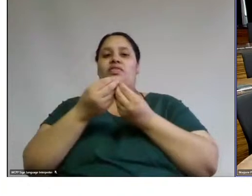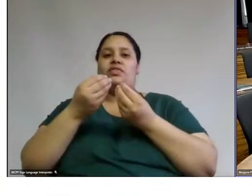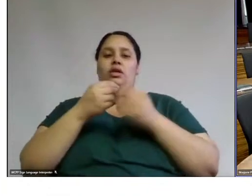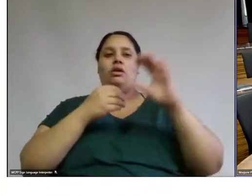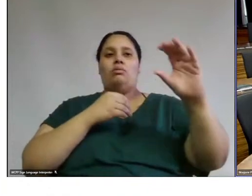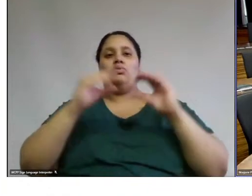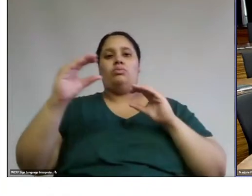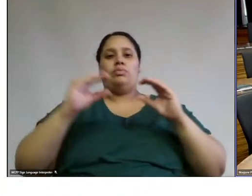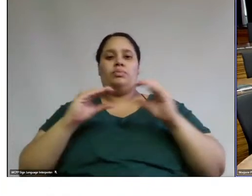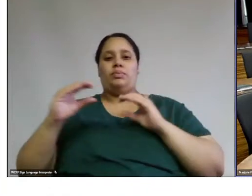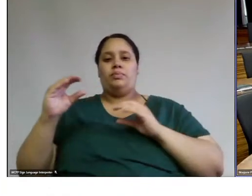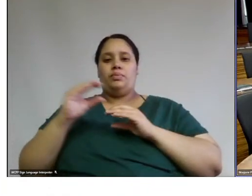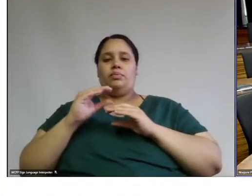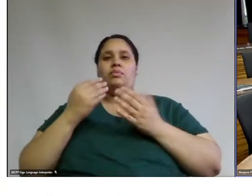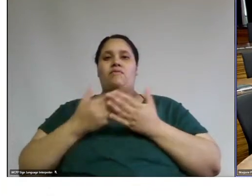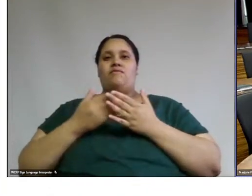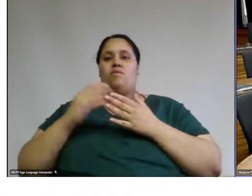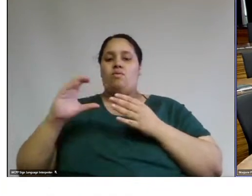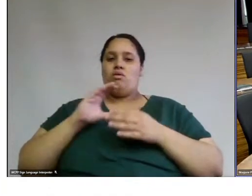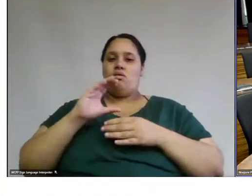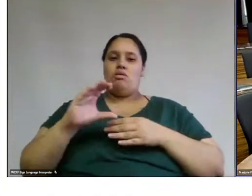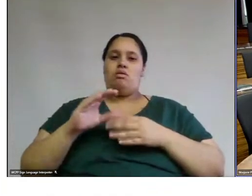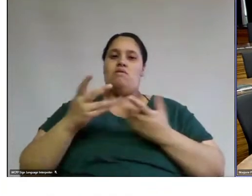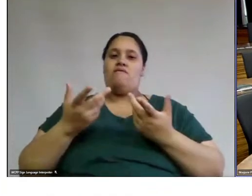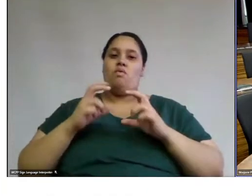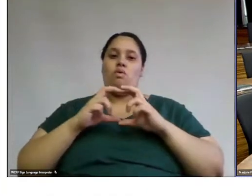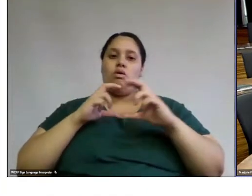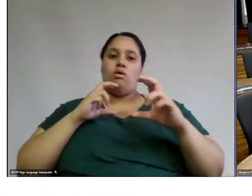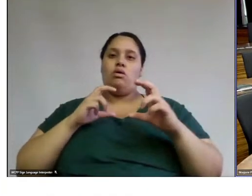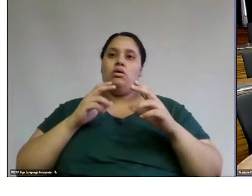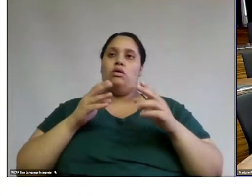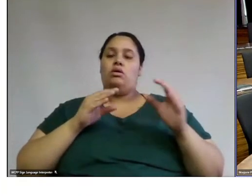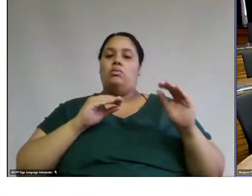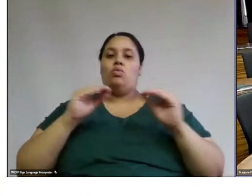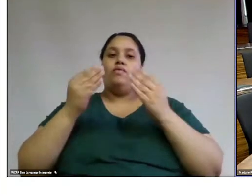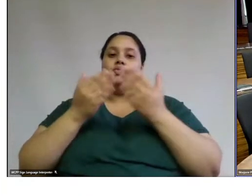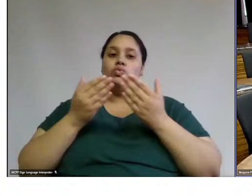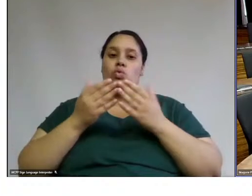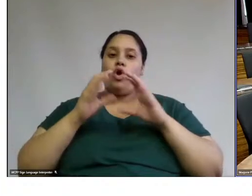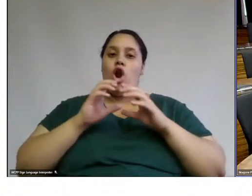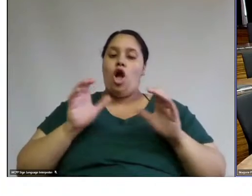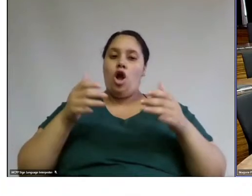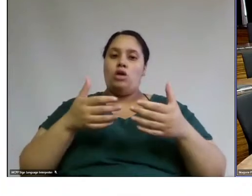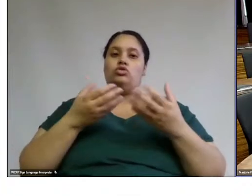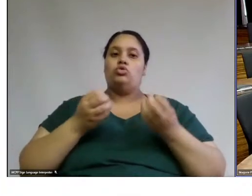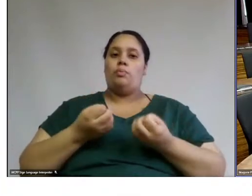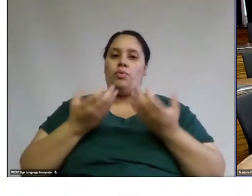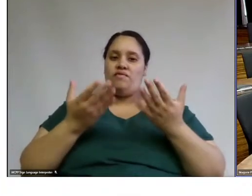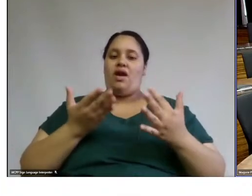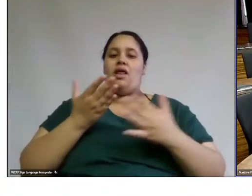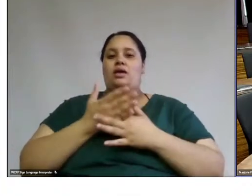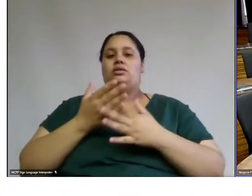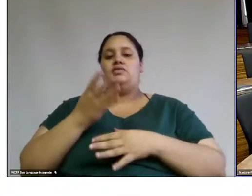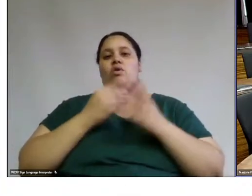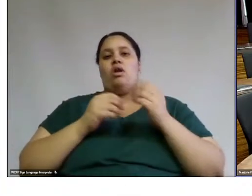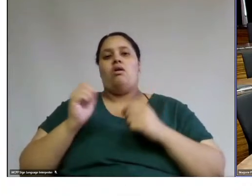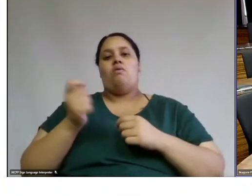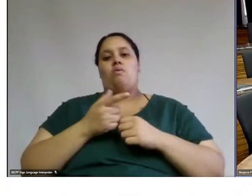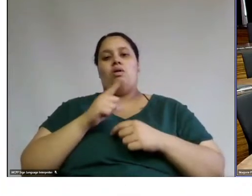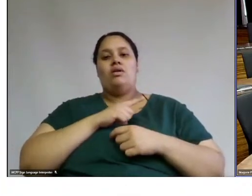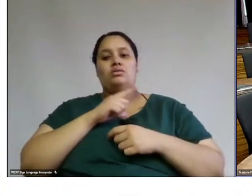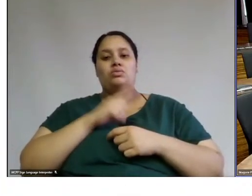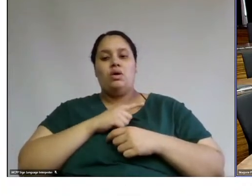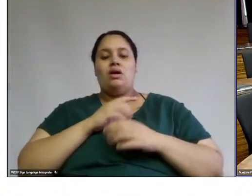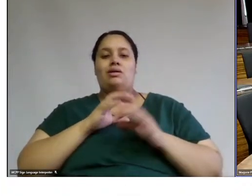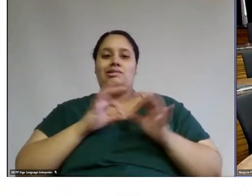to buy more mobiles or to provide access for those learners, and that's a choice the department has to make.